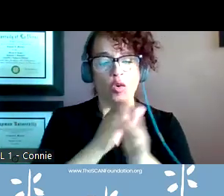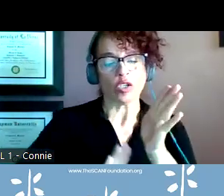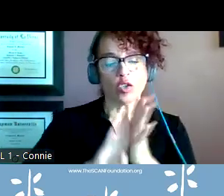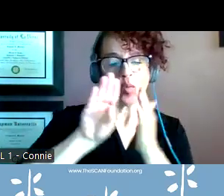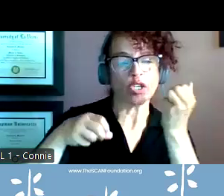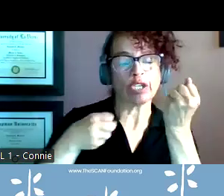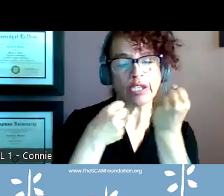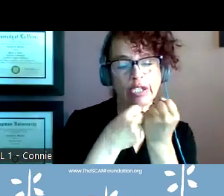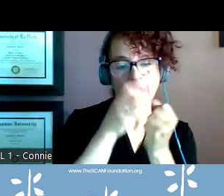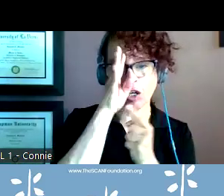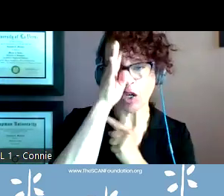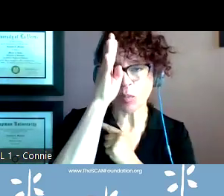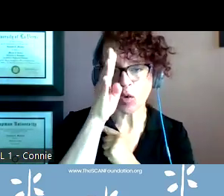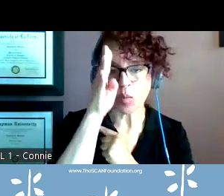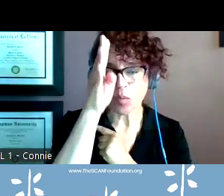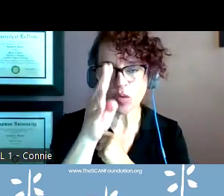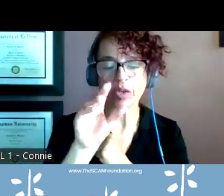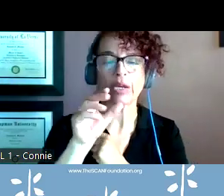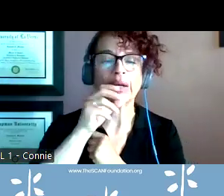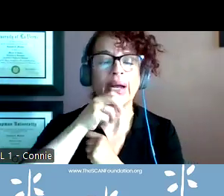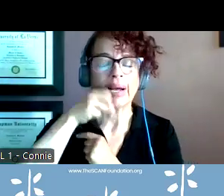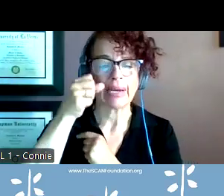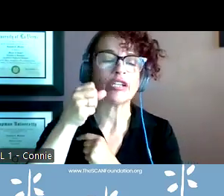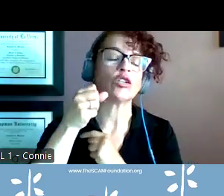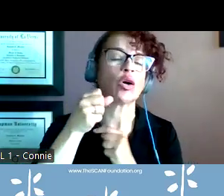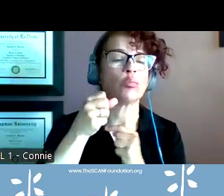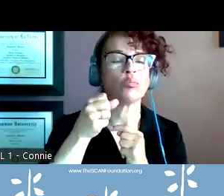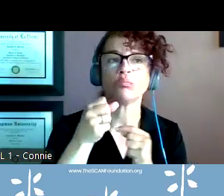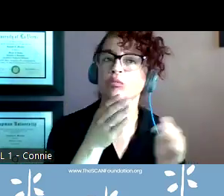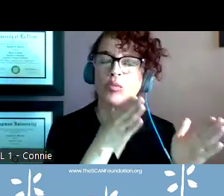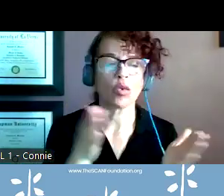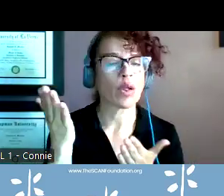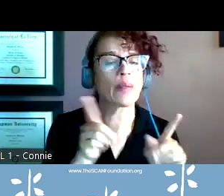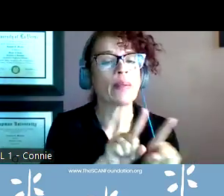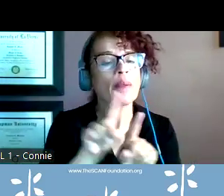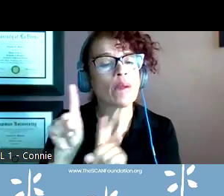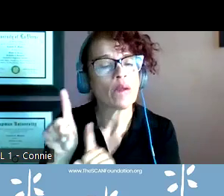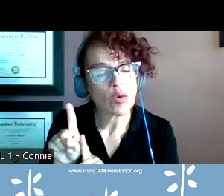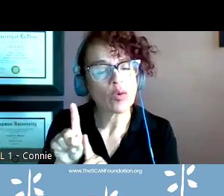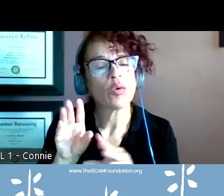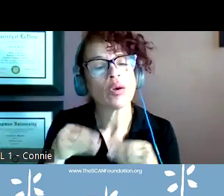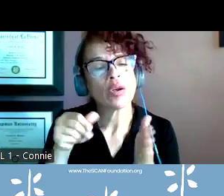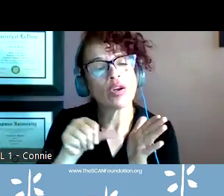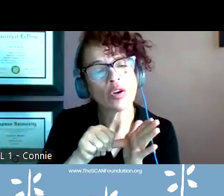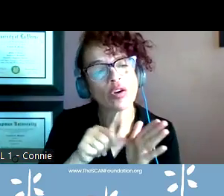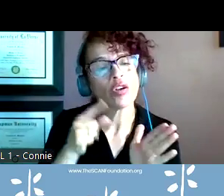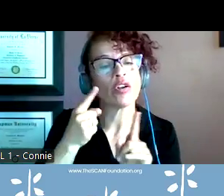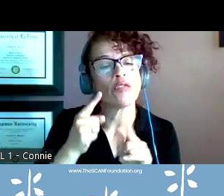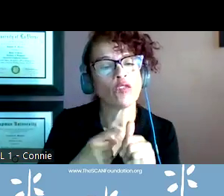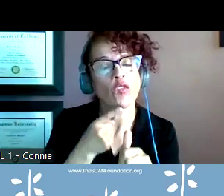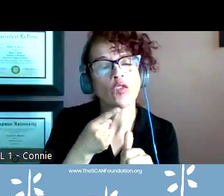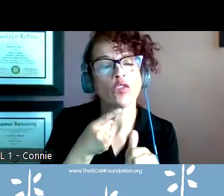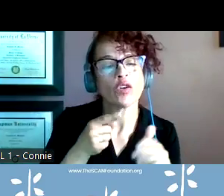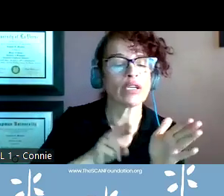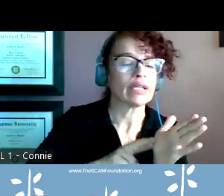support implementation of a service plan. I'd also like to see the development of parameters for bidirectional